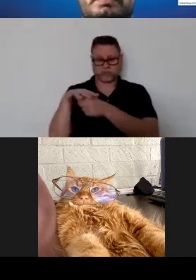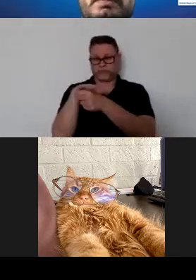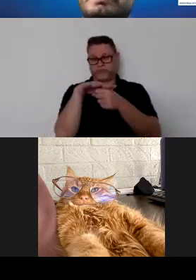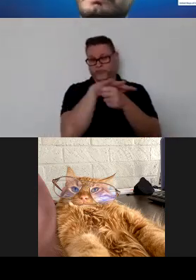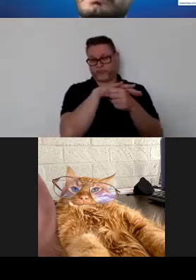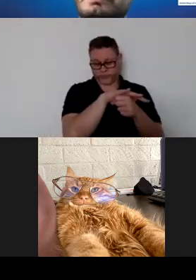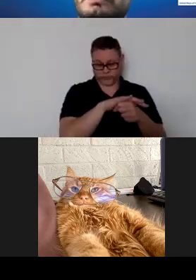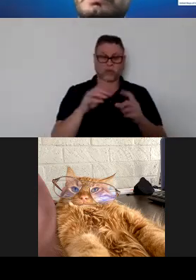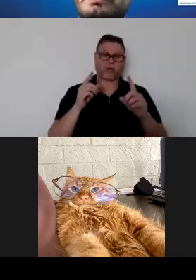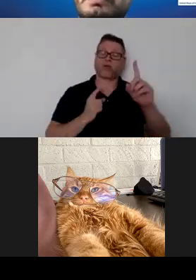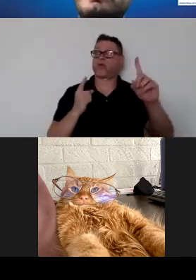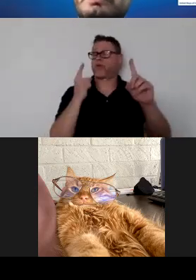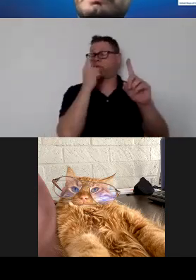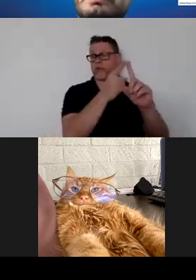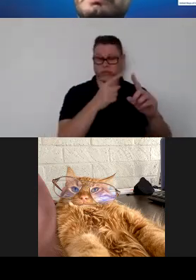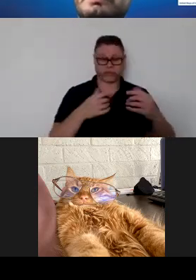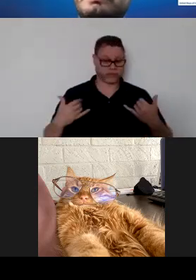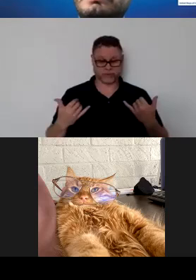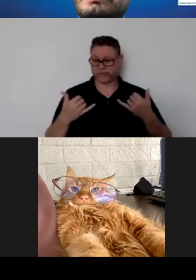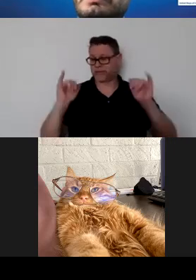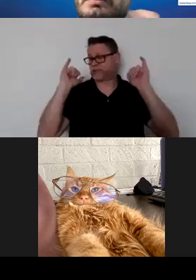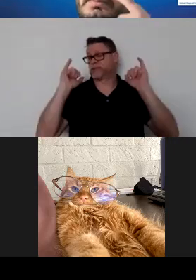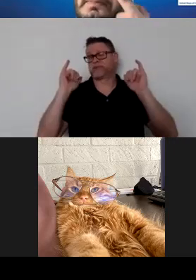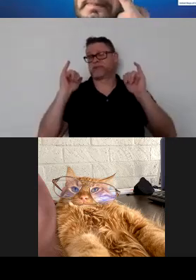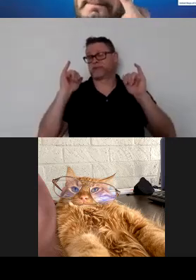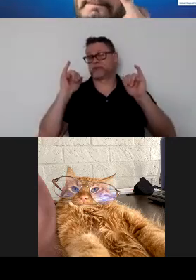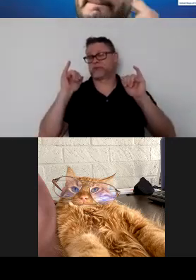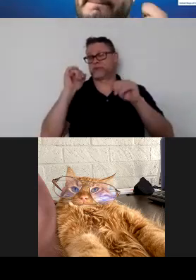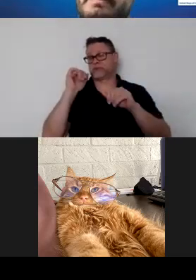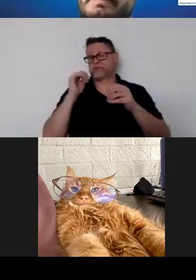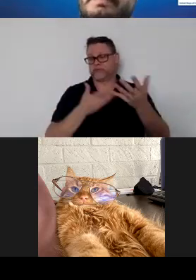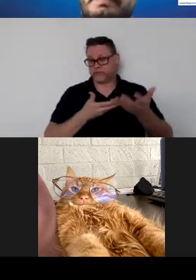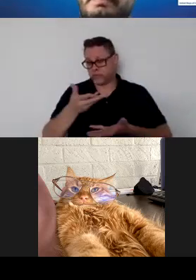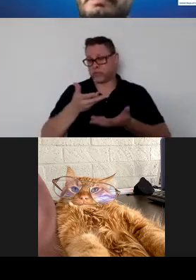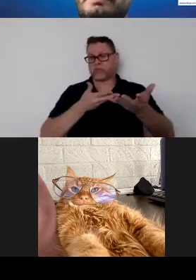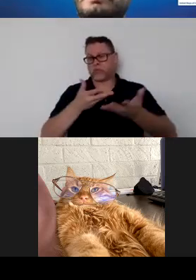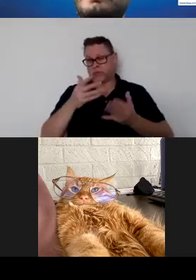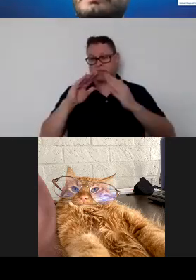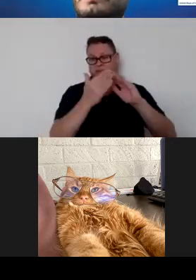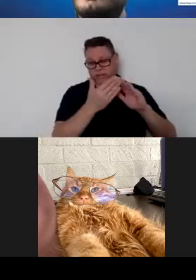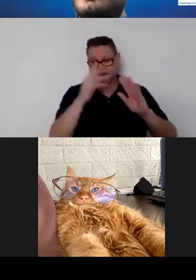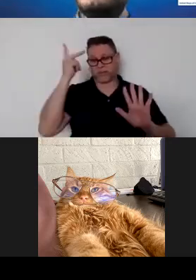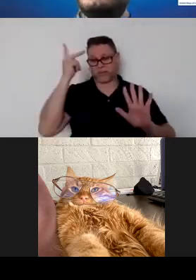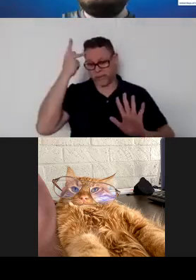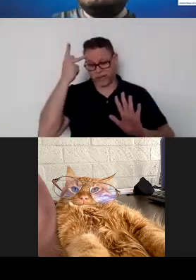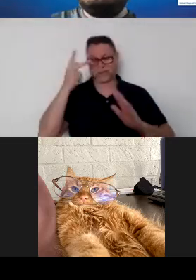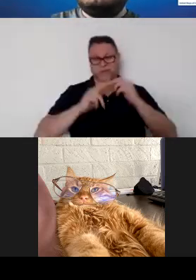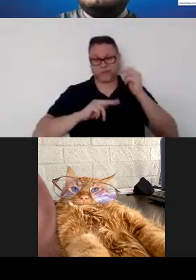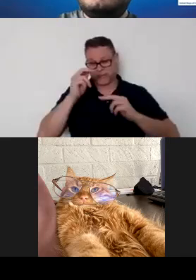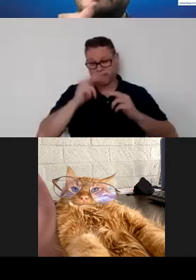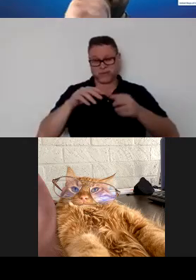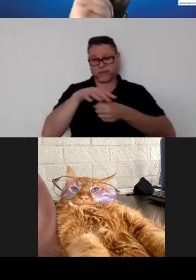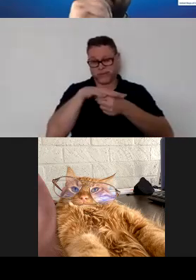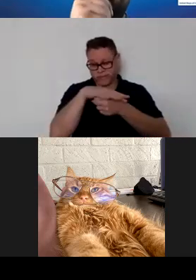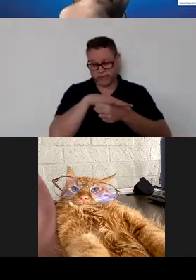Their ultimate goal, I think they're still kind of working with the city. There's lots of politics involved in terms of building their actual site, but the site will